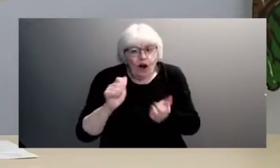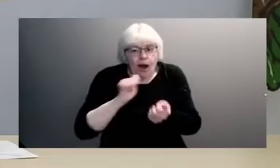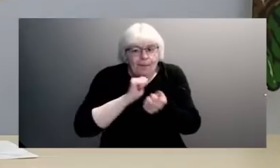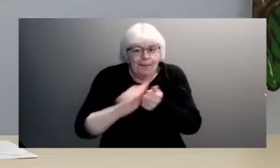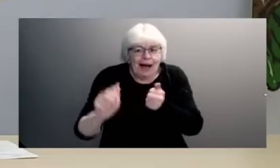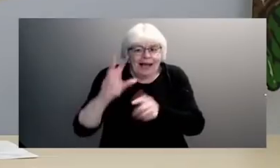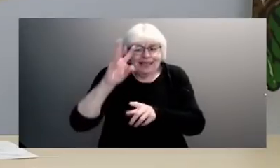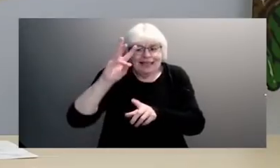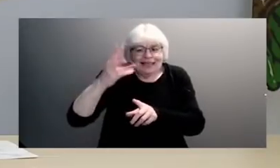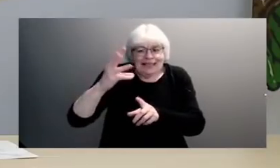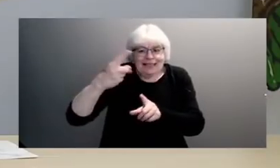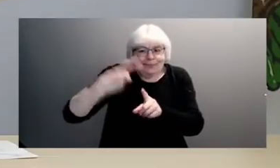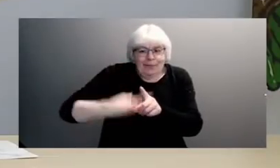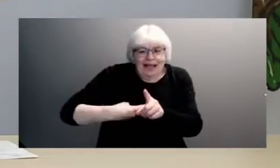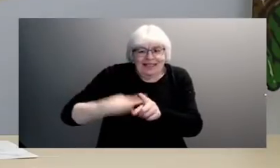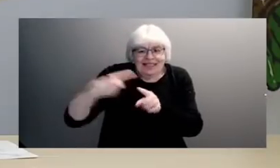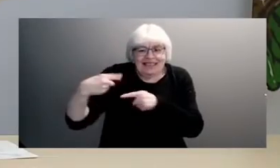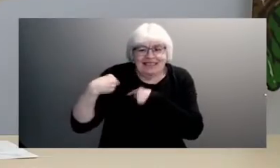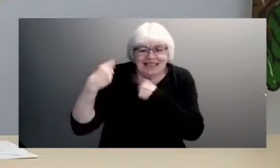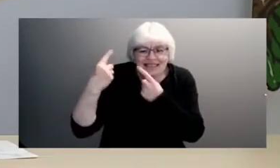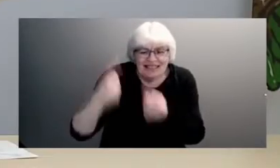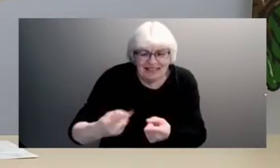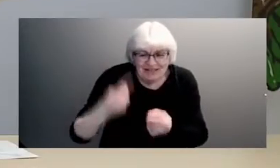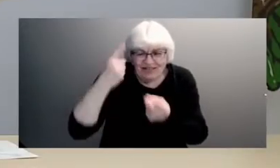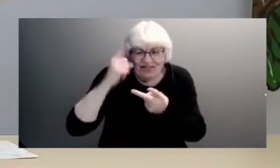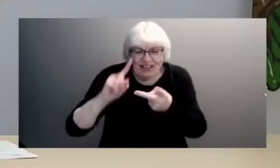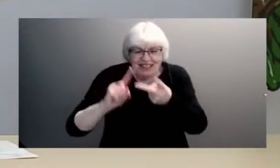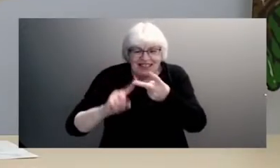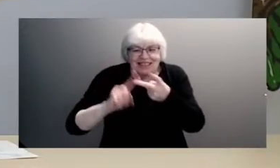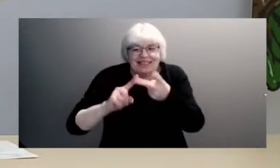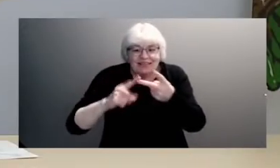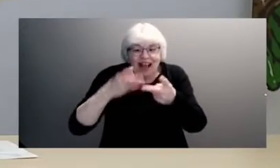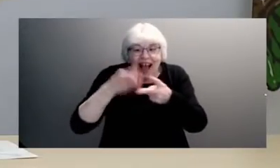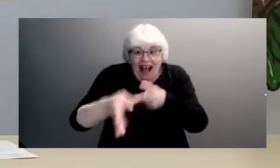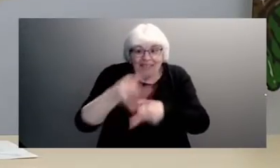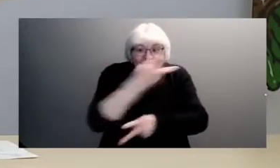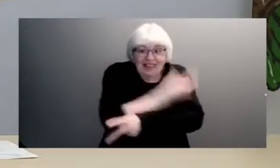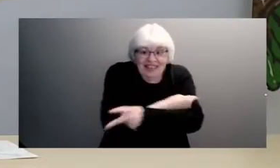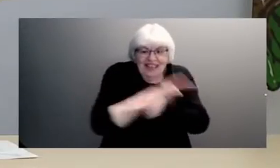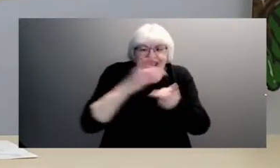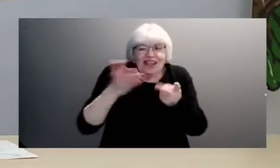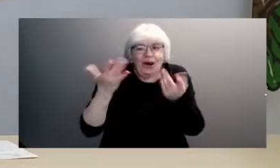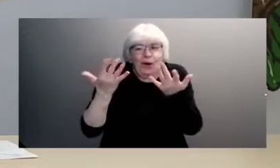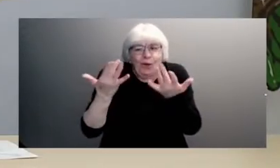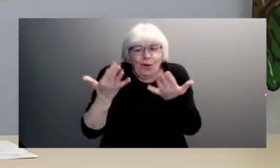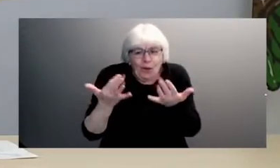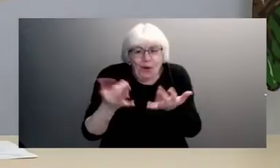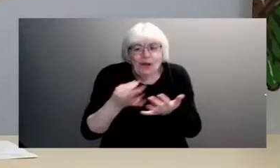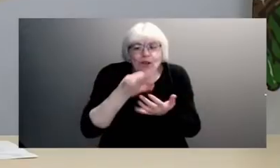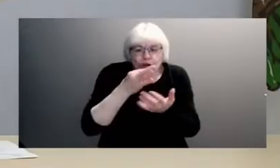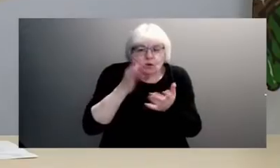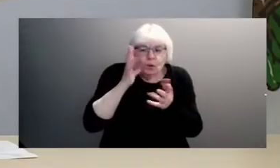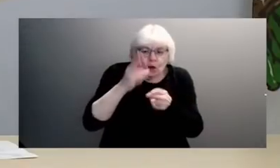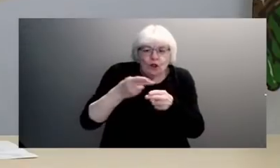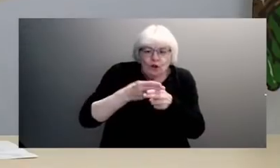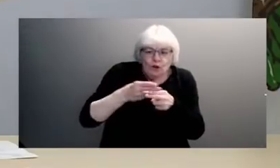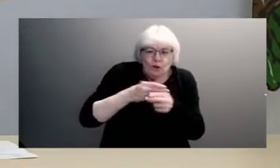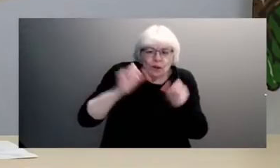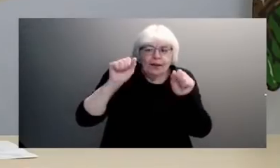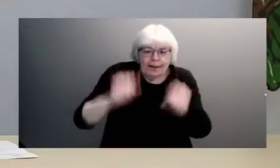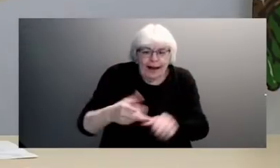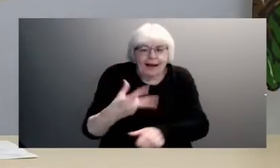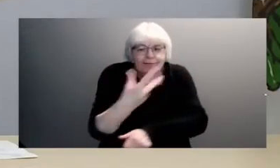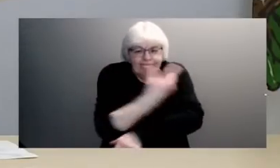booster. But we do track those numbers, and we are able to look at how many people were